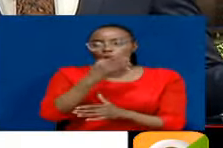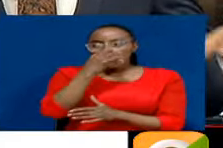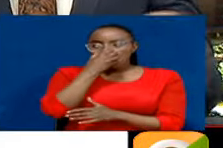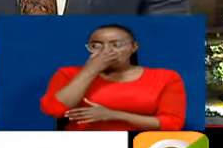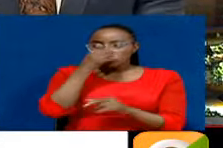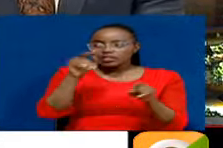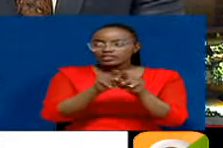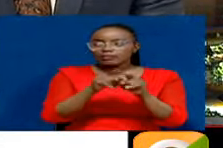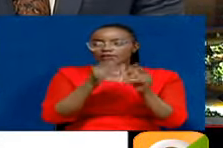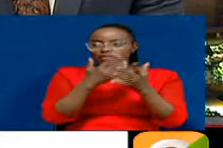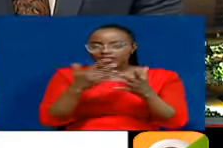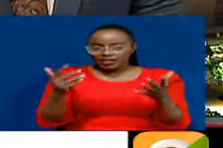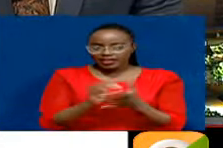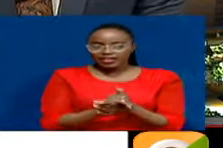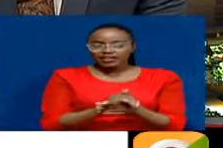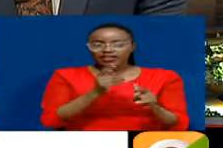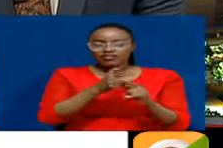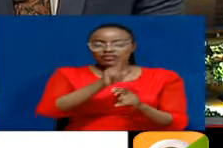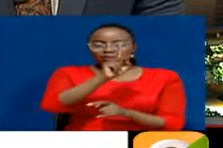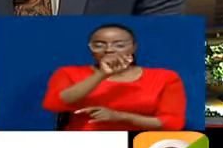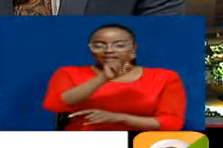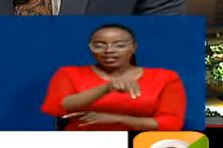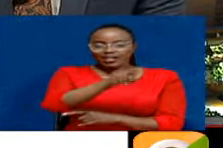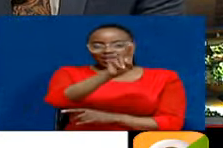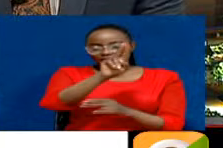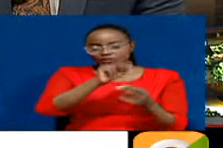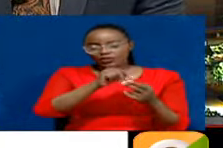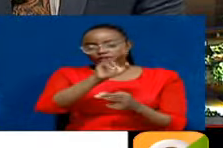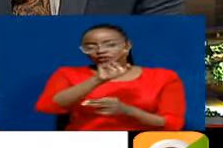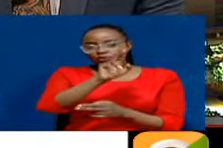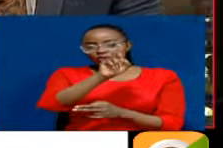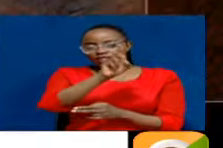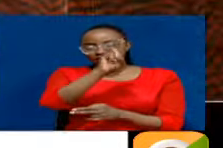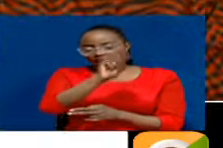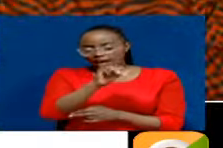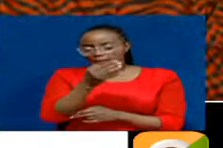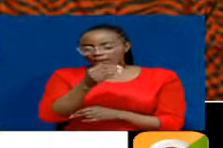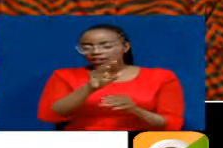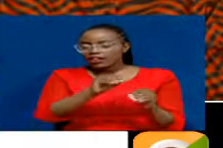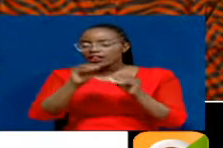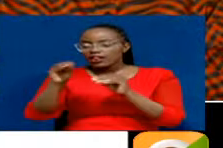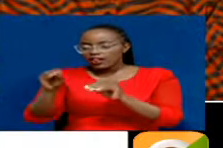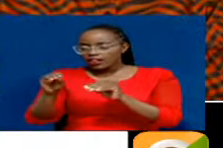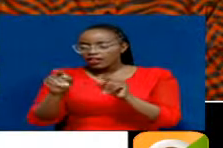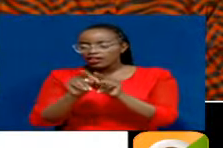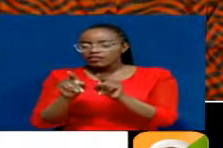the same thing, from KANU to UDM to